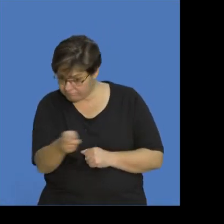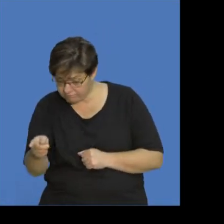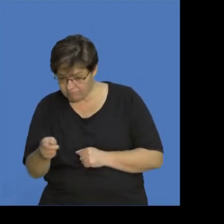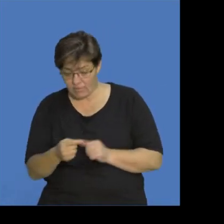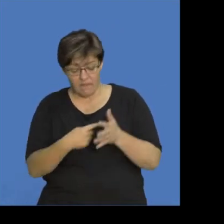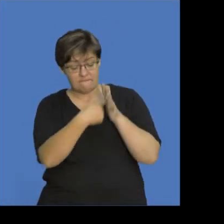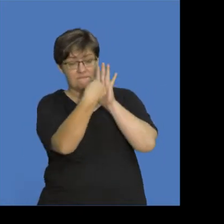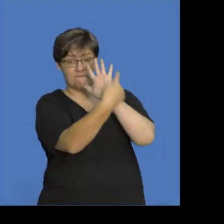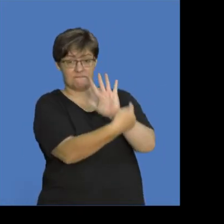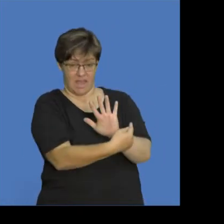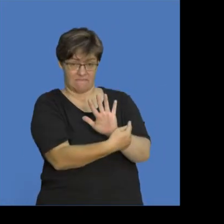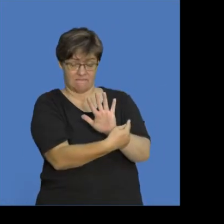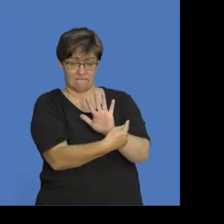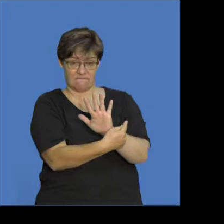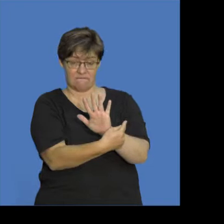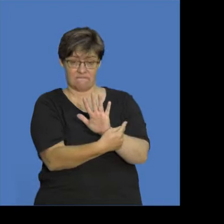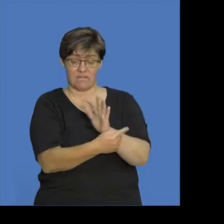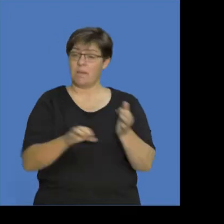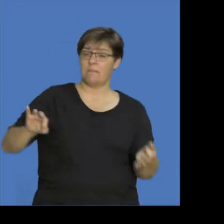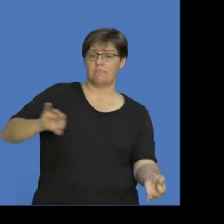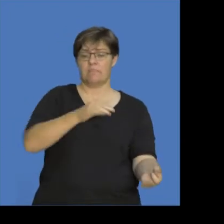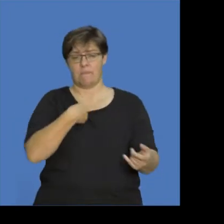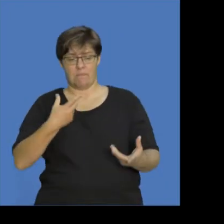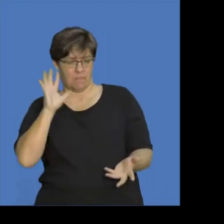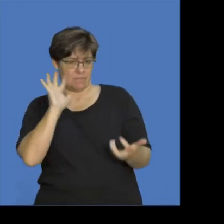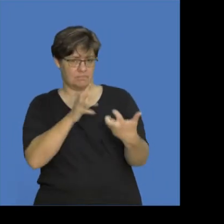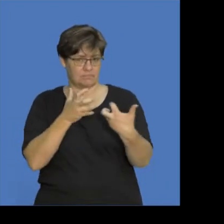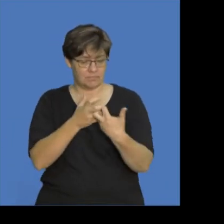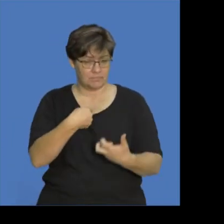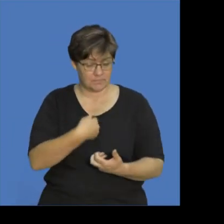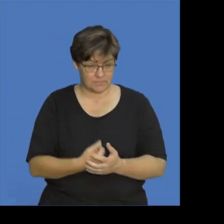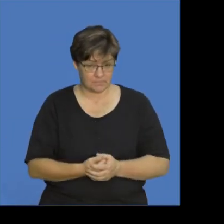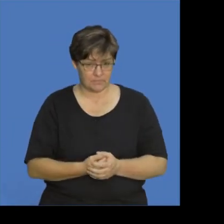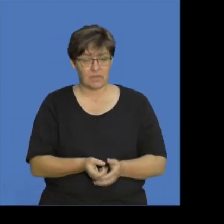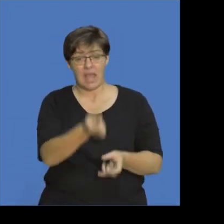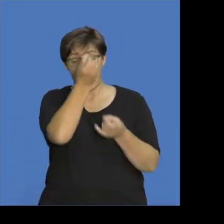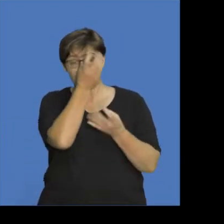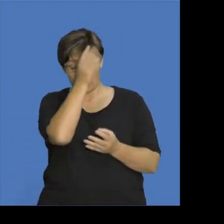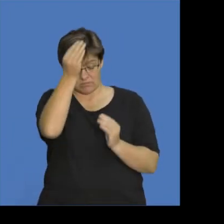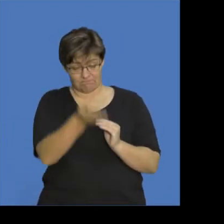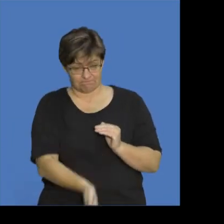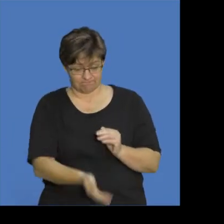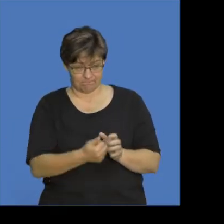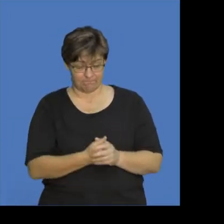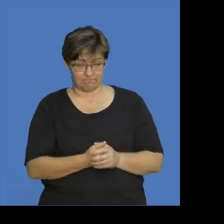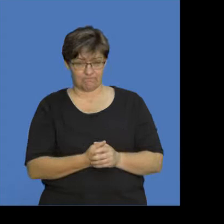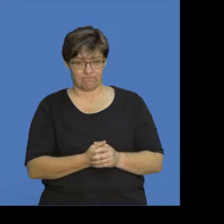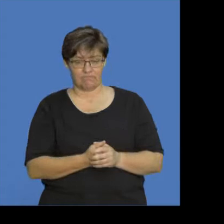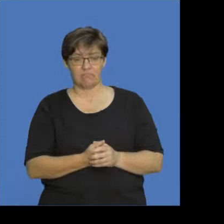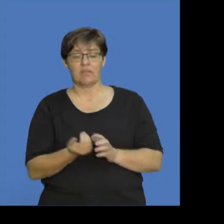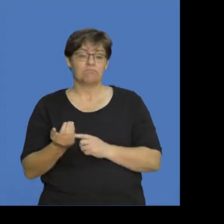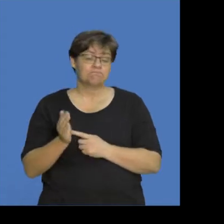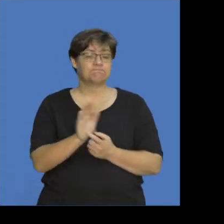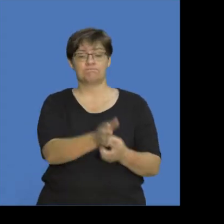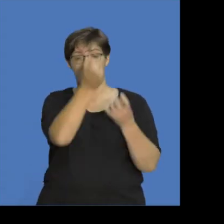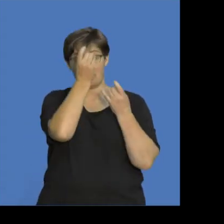of the 5 musical instruments they played. The information is given in the table.